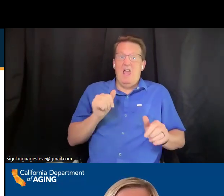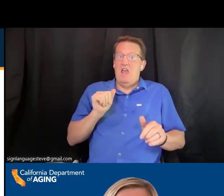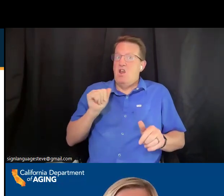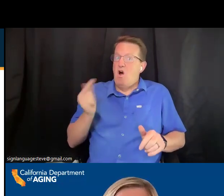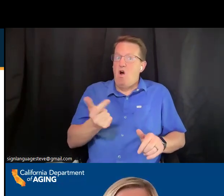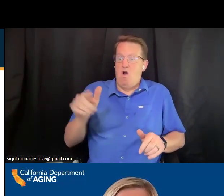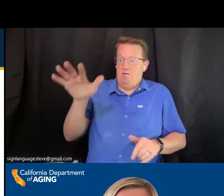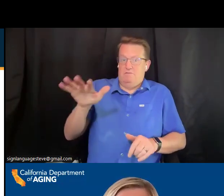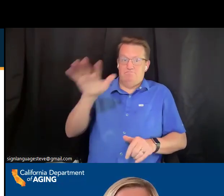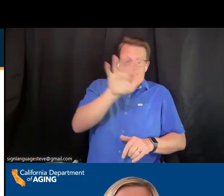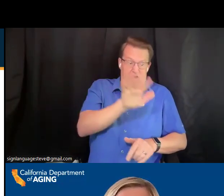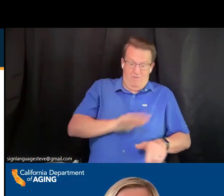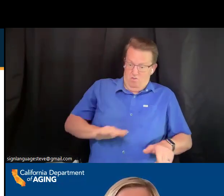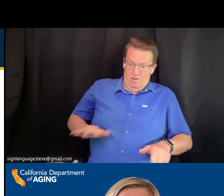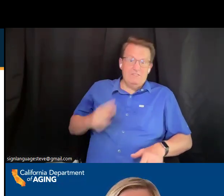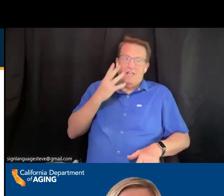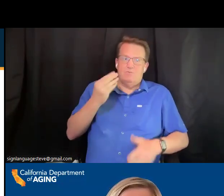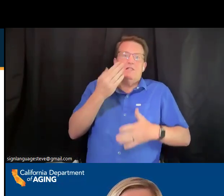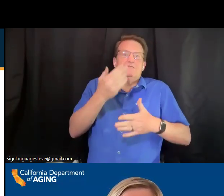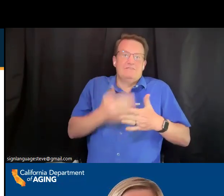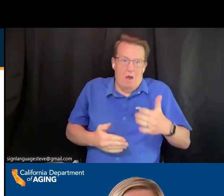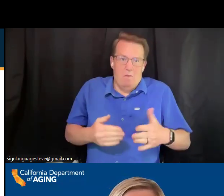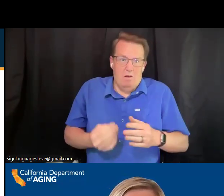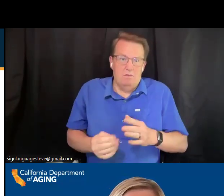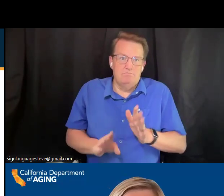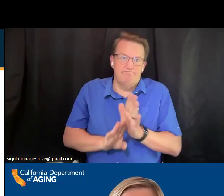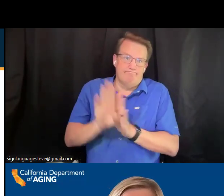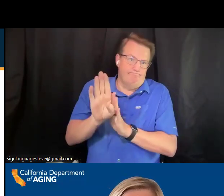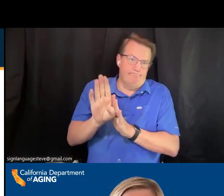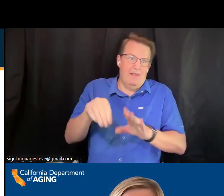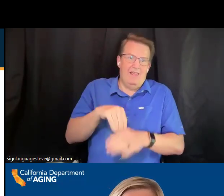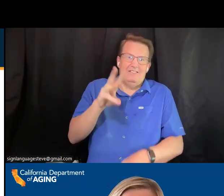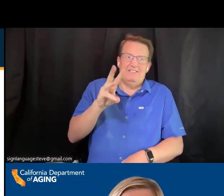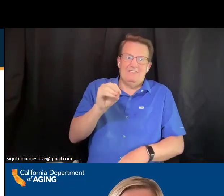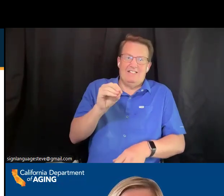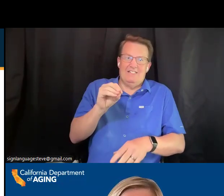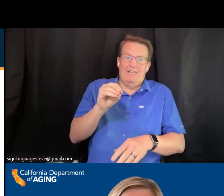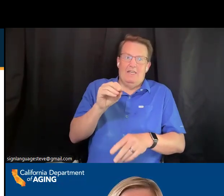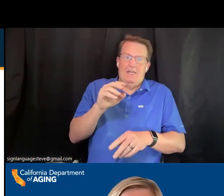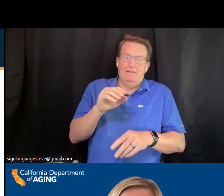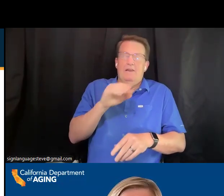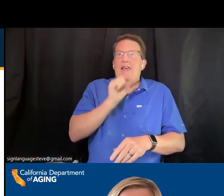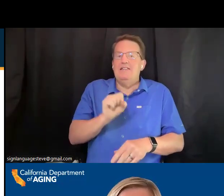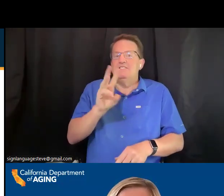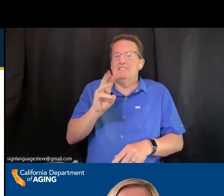is experiencing growth in the 60 plus population. Next slide.